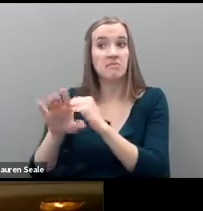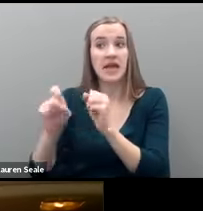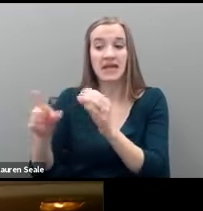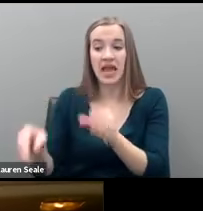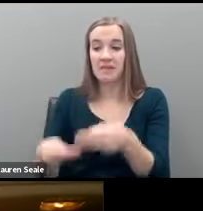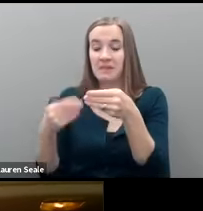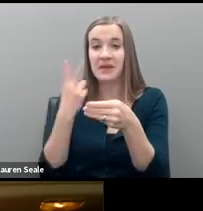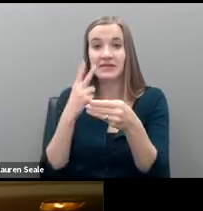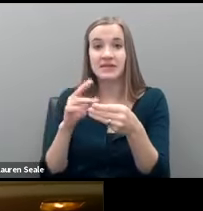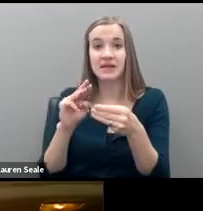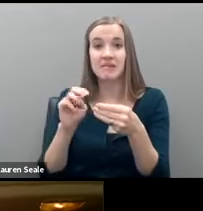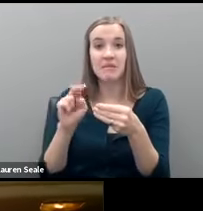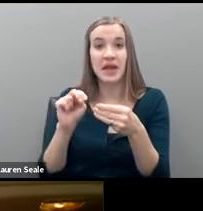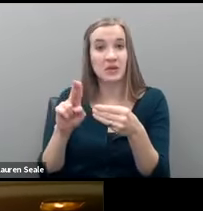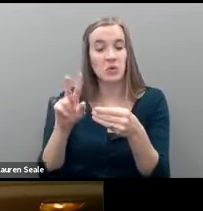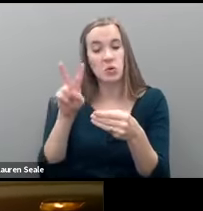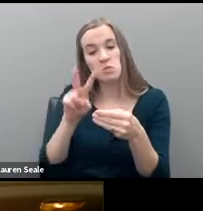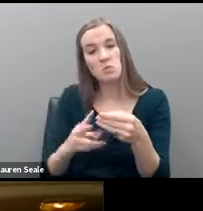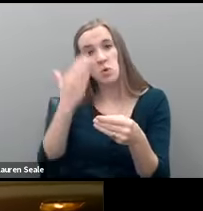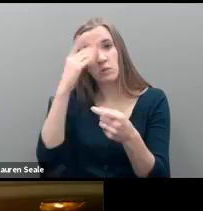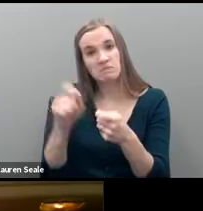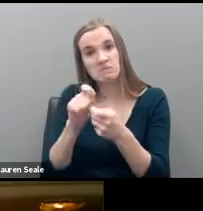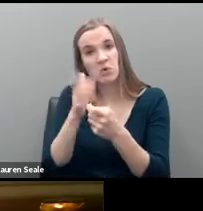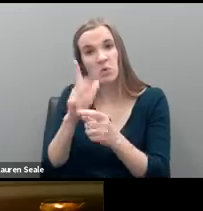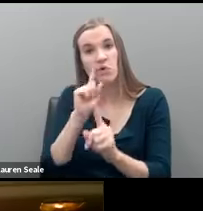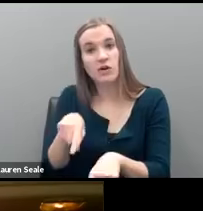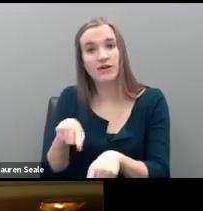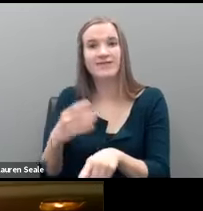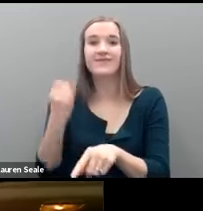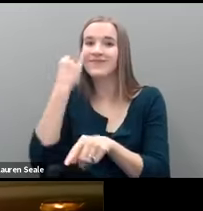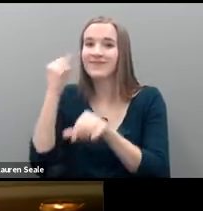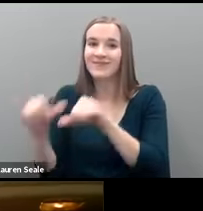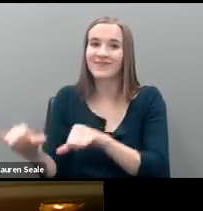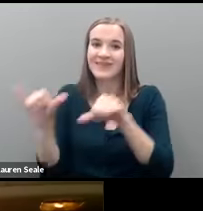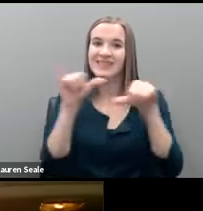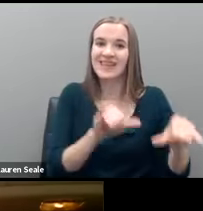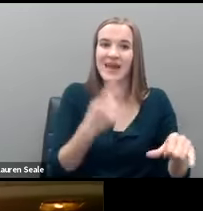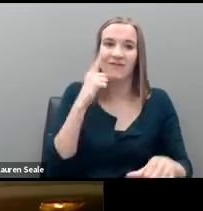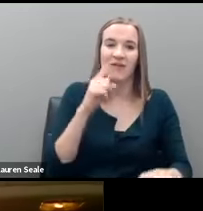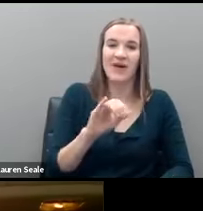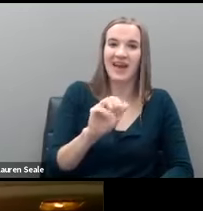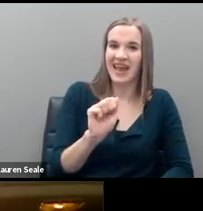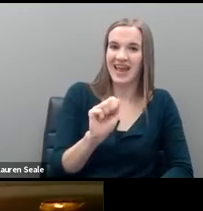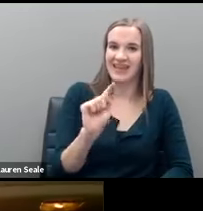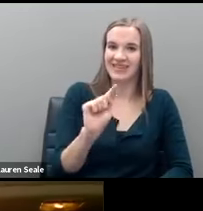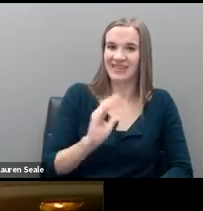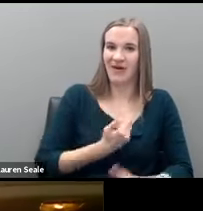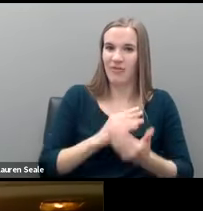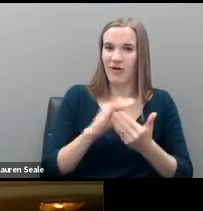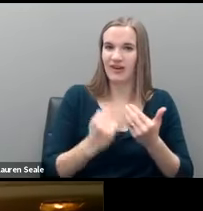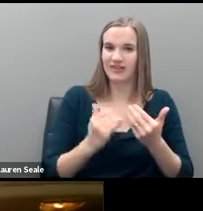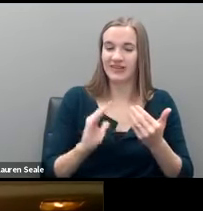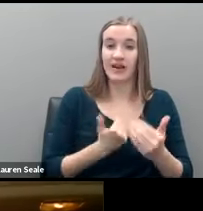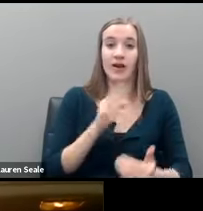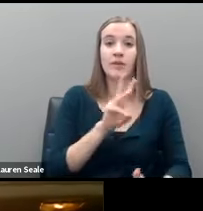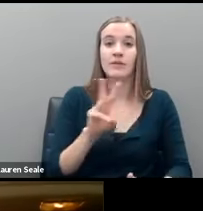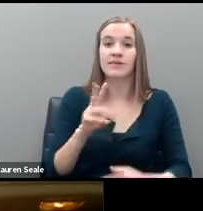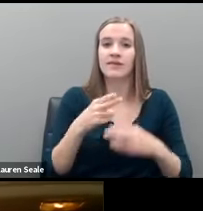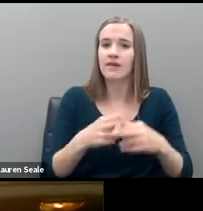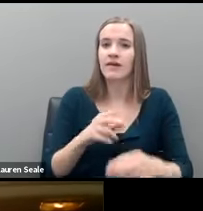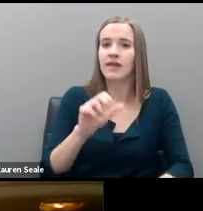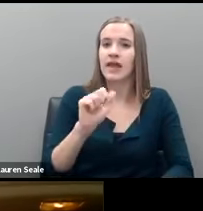as well. So there's an AT for All website, and I'll have LeAnn link that as well.